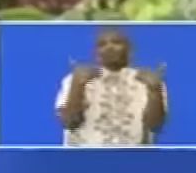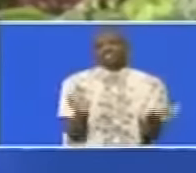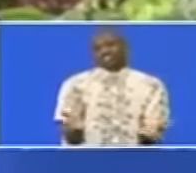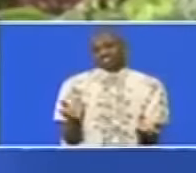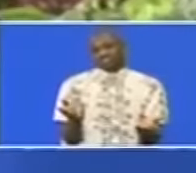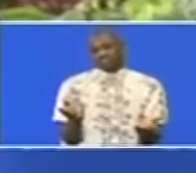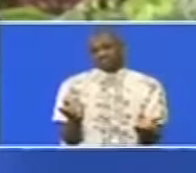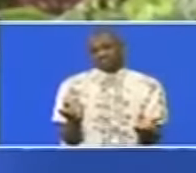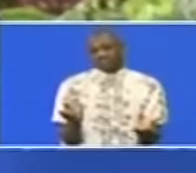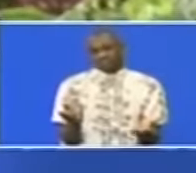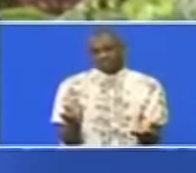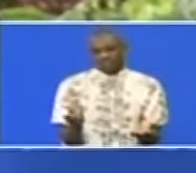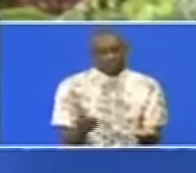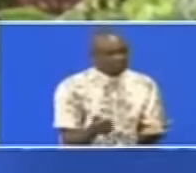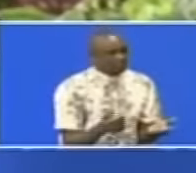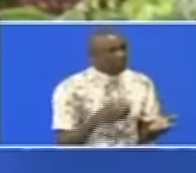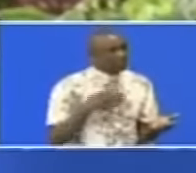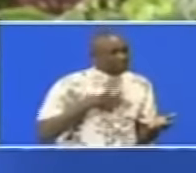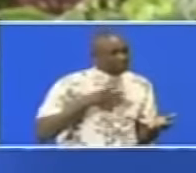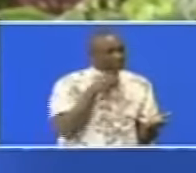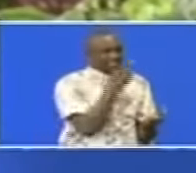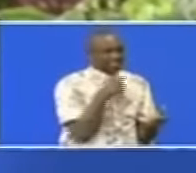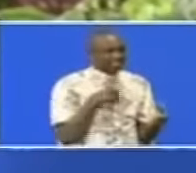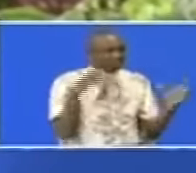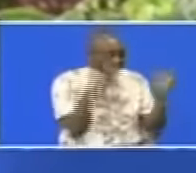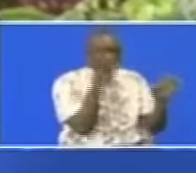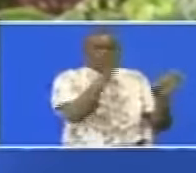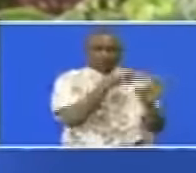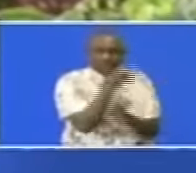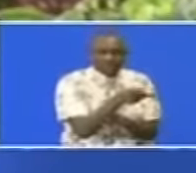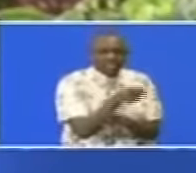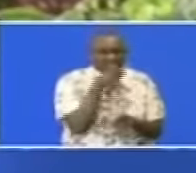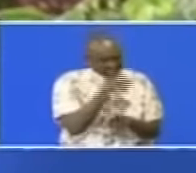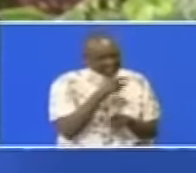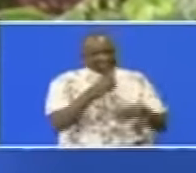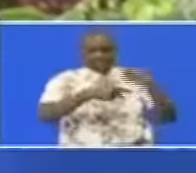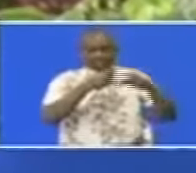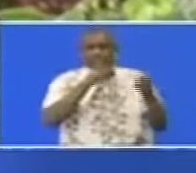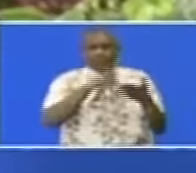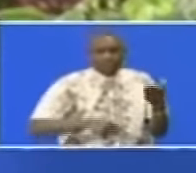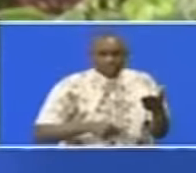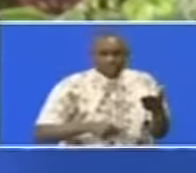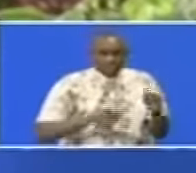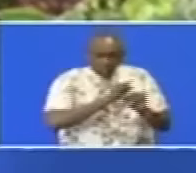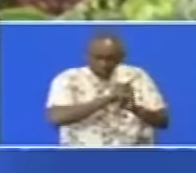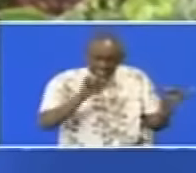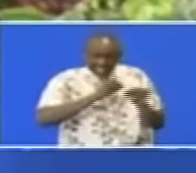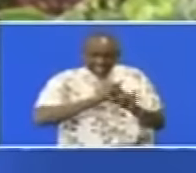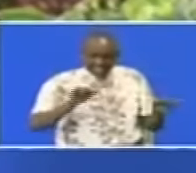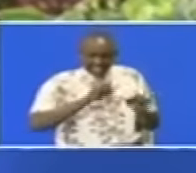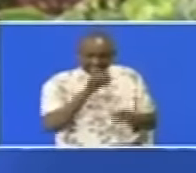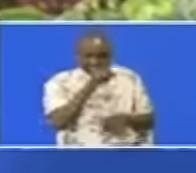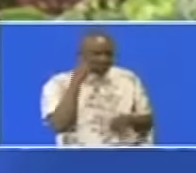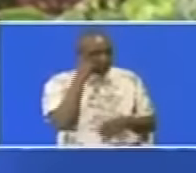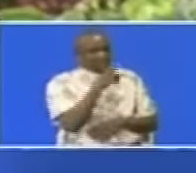radicalized. Whatever is being called radicalization is actually a clean slate process of cleaning up the mind of the innocent